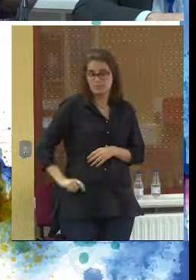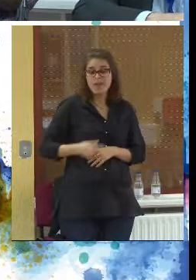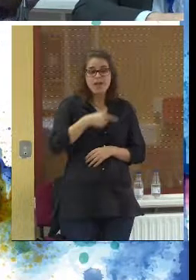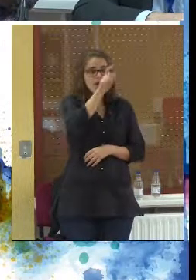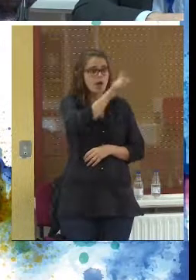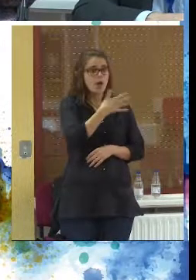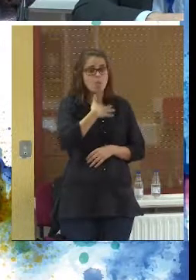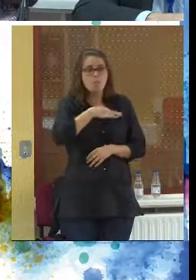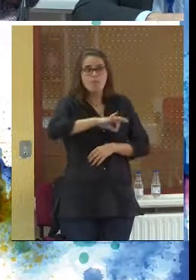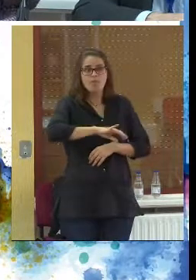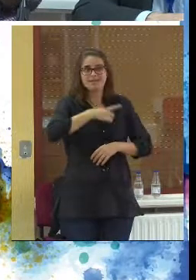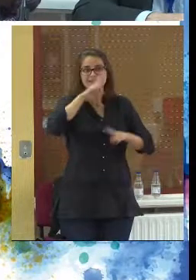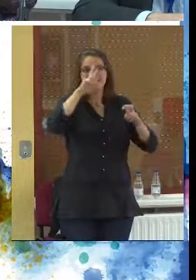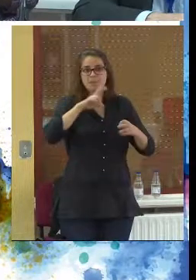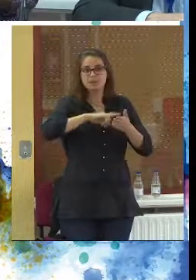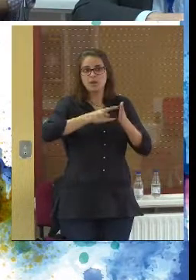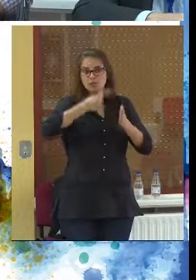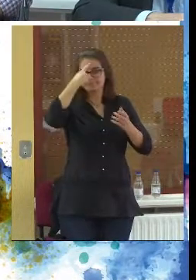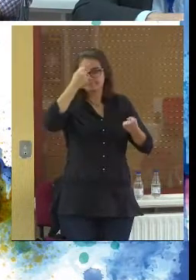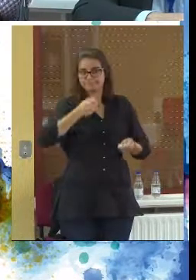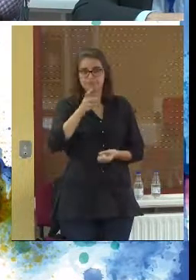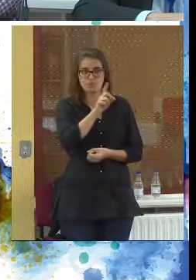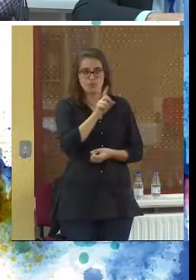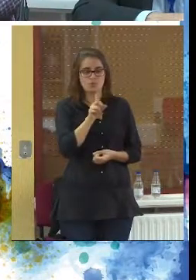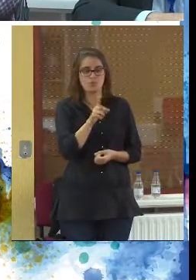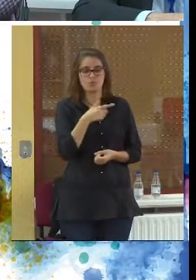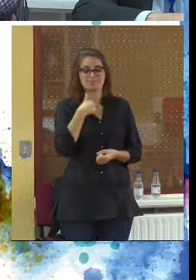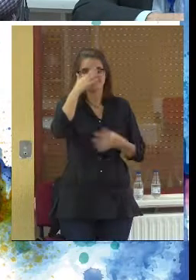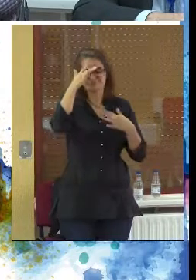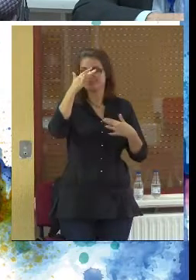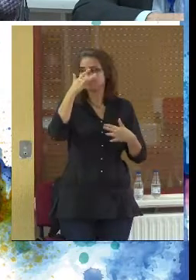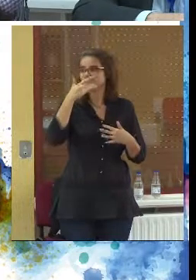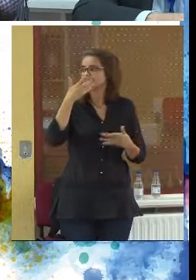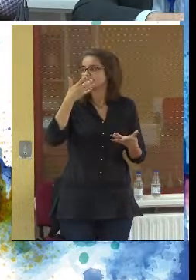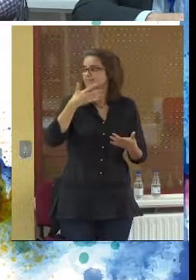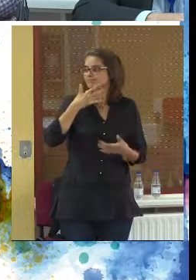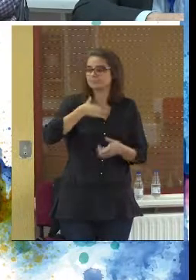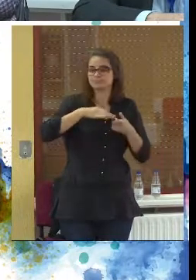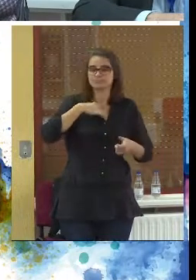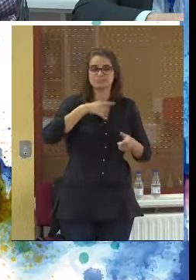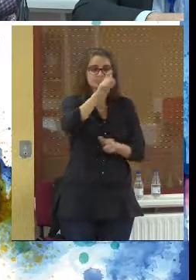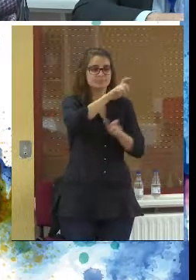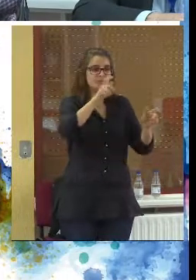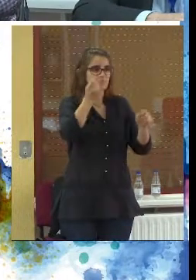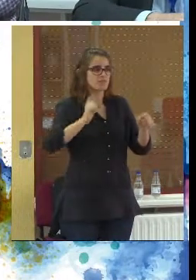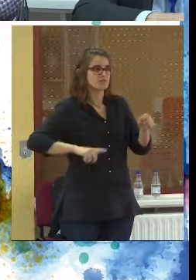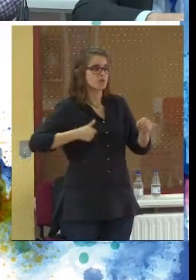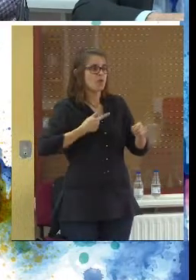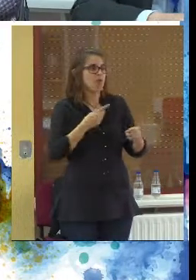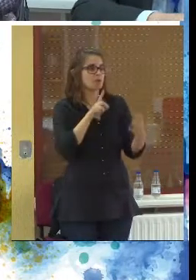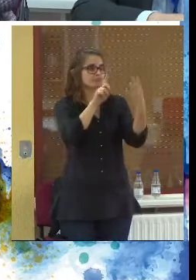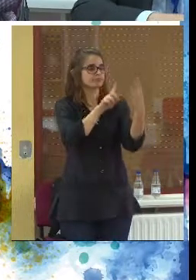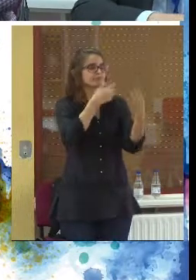does not necessarily have to be an expert. So if you can imagine, if I get before different professionals and